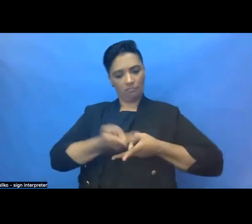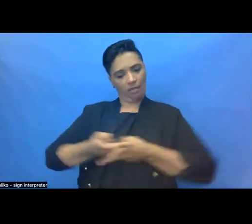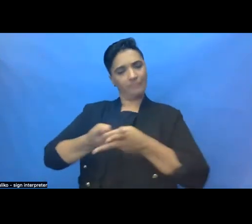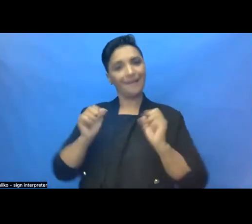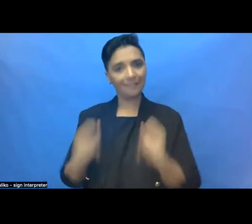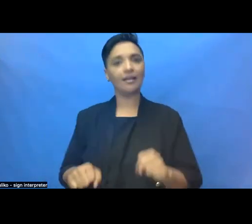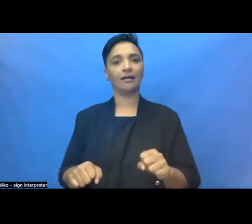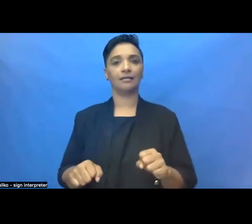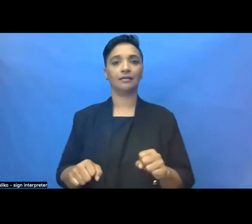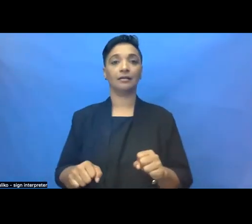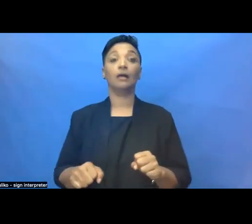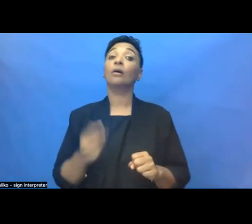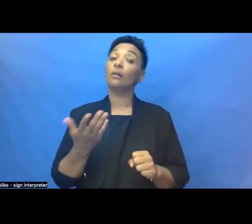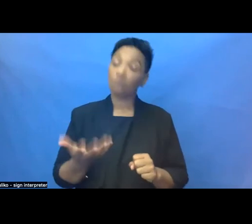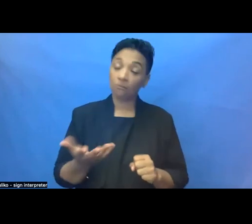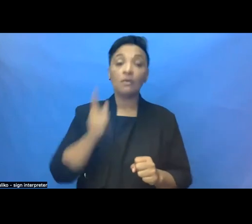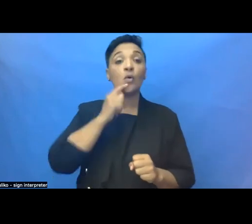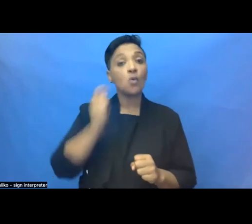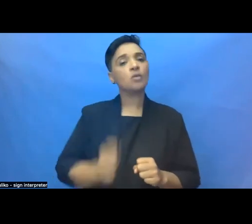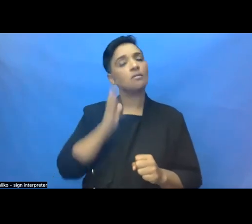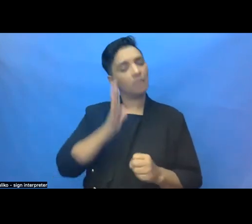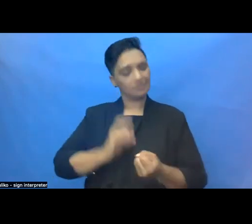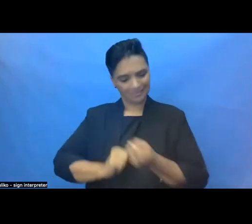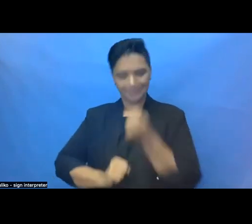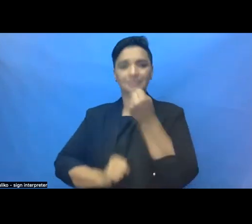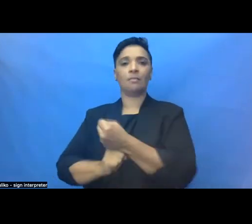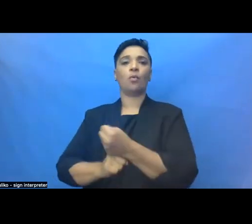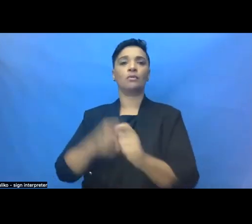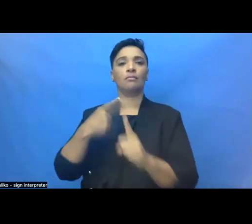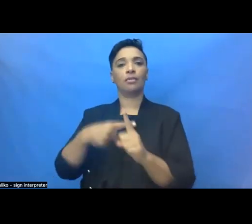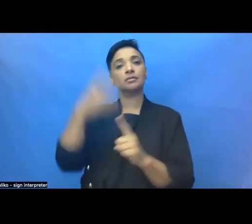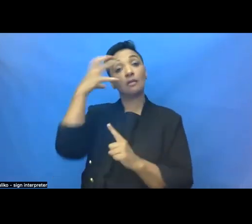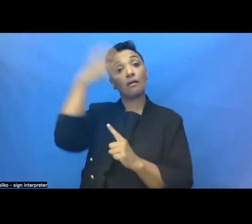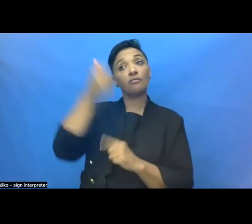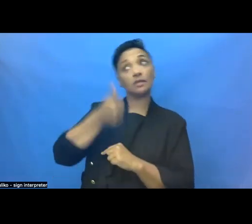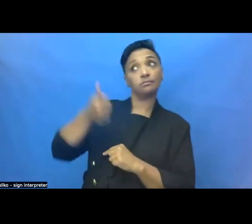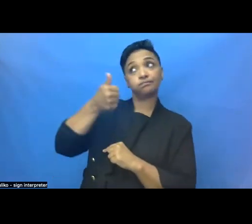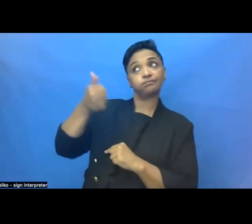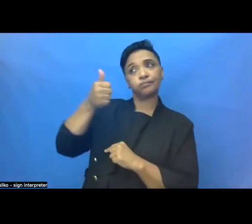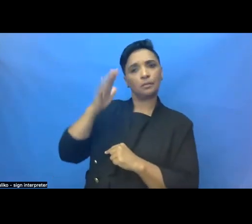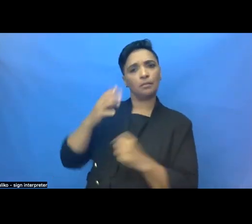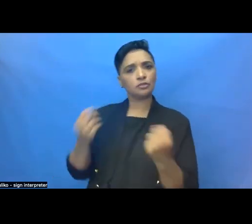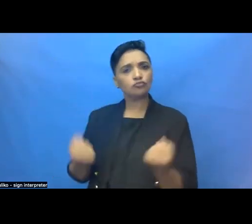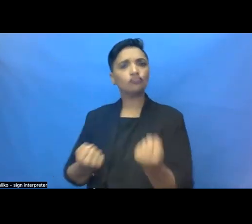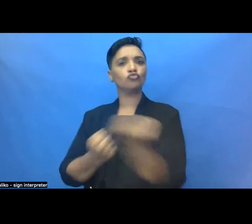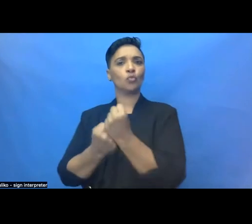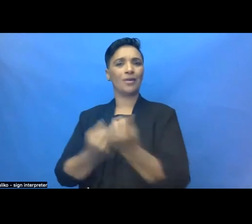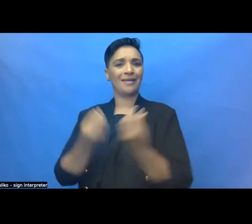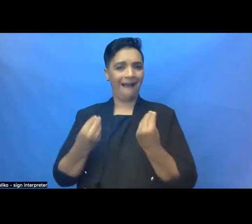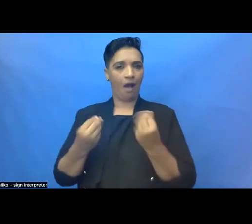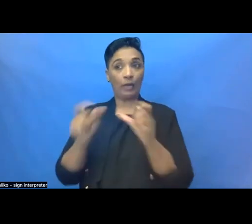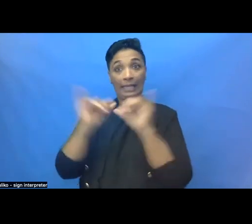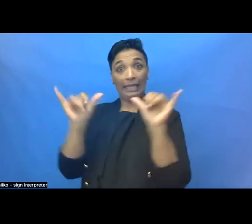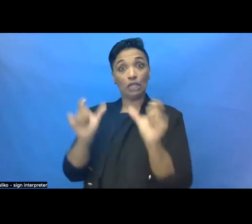need to support Ukraine and to push the Ukrainian authorities to activate their process of deinstitutionalization and